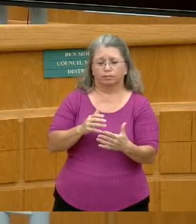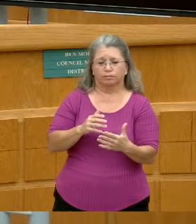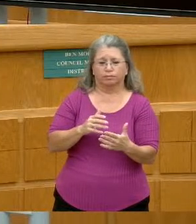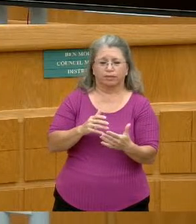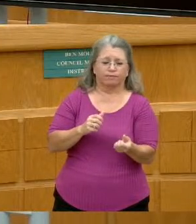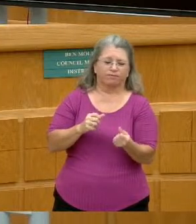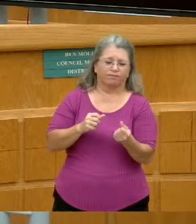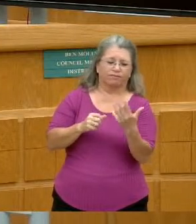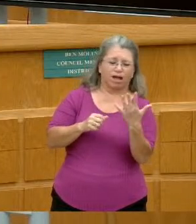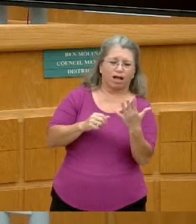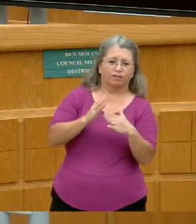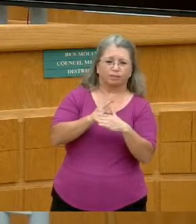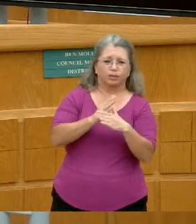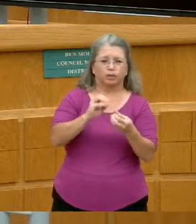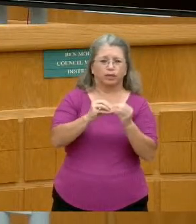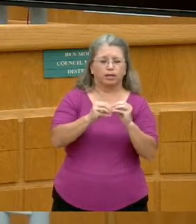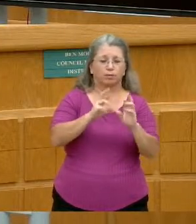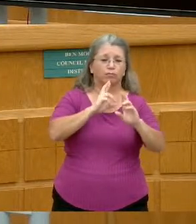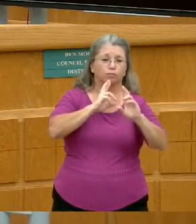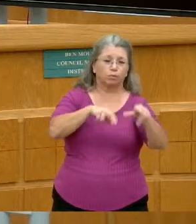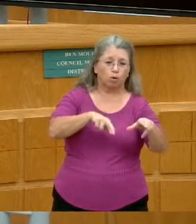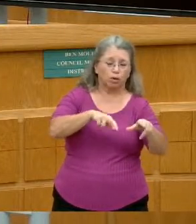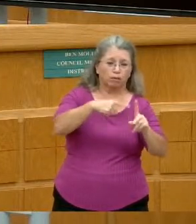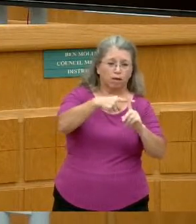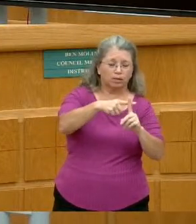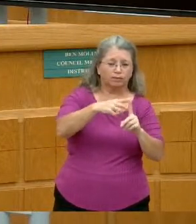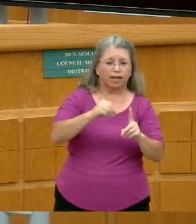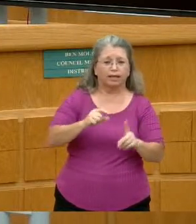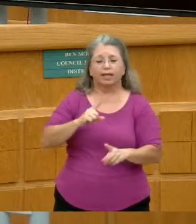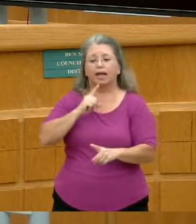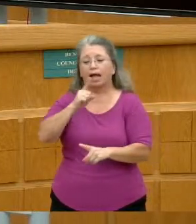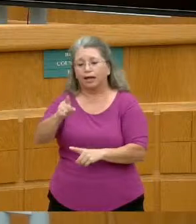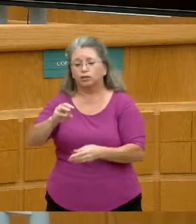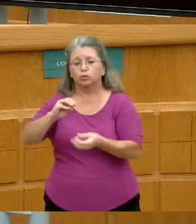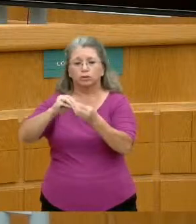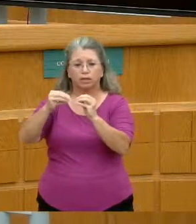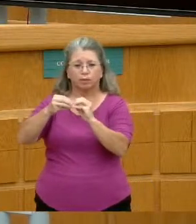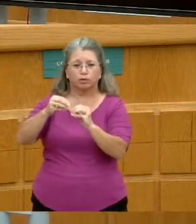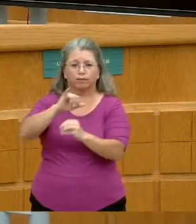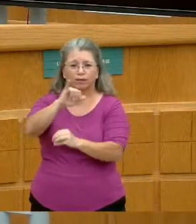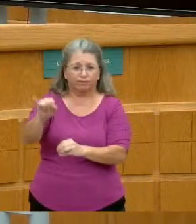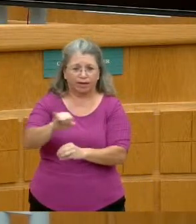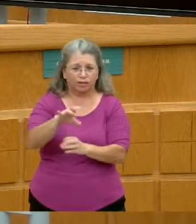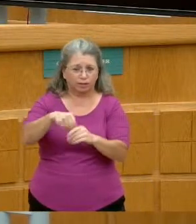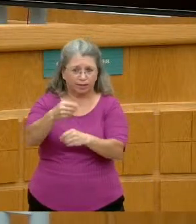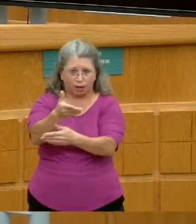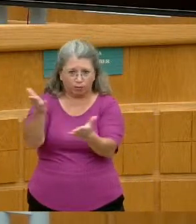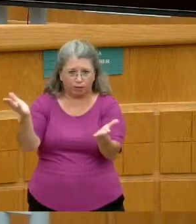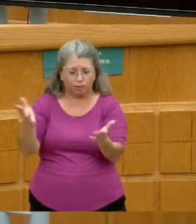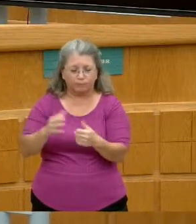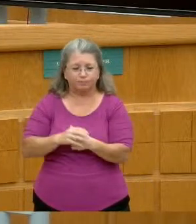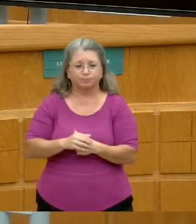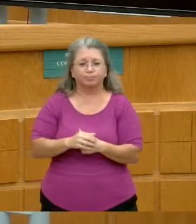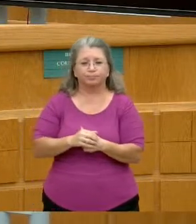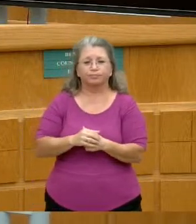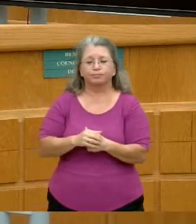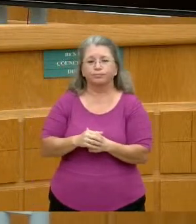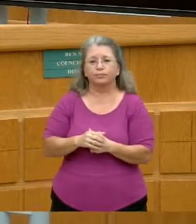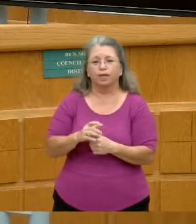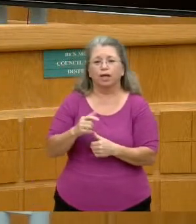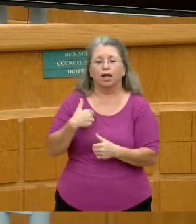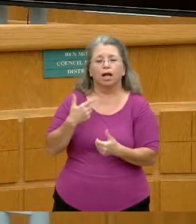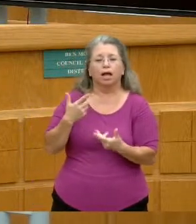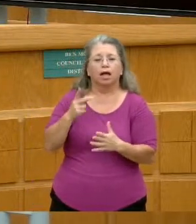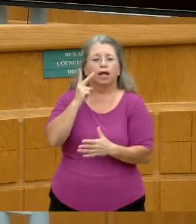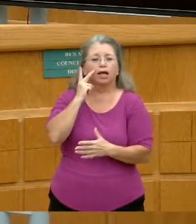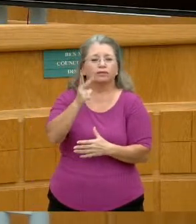from testing like this and the actual number of infections that are out there in the community. And the CDC, and I've seen several